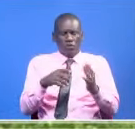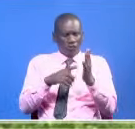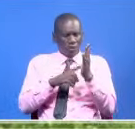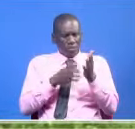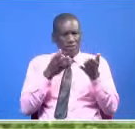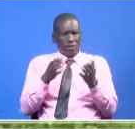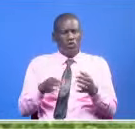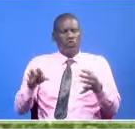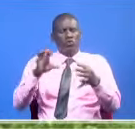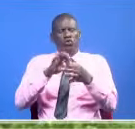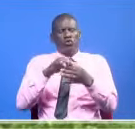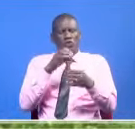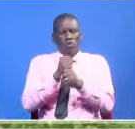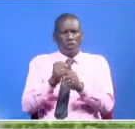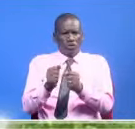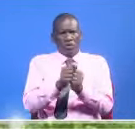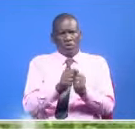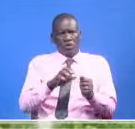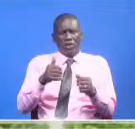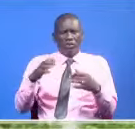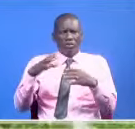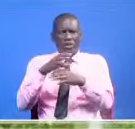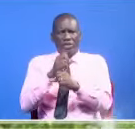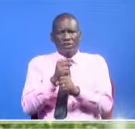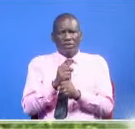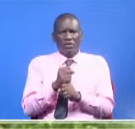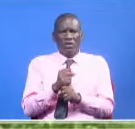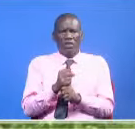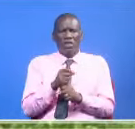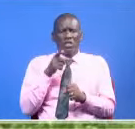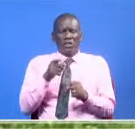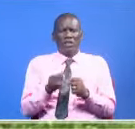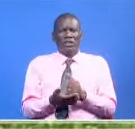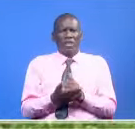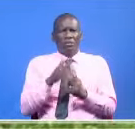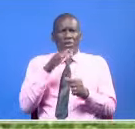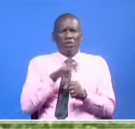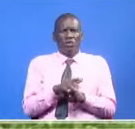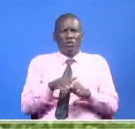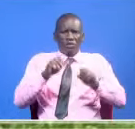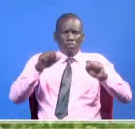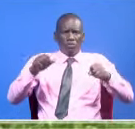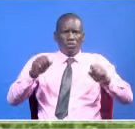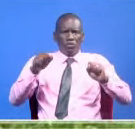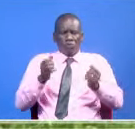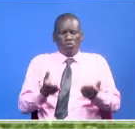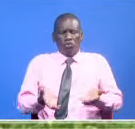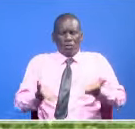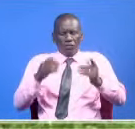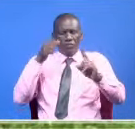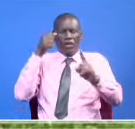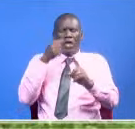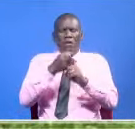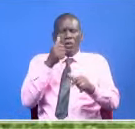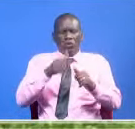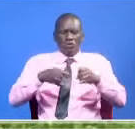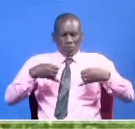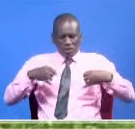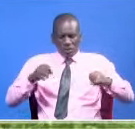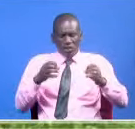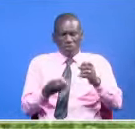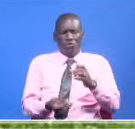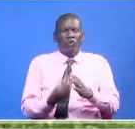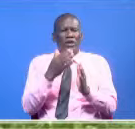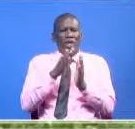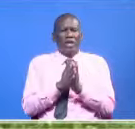to join hands with other like-minded organizations come in handy because then we're able to scale the impact that we're trying to create